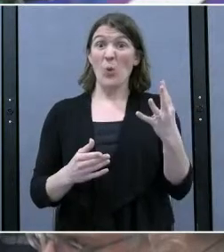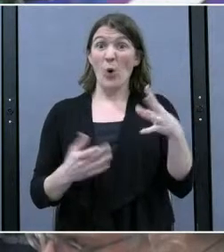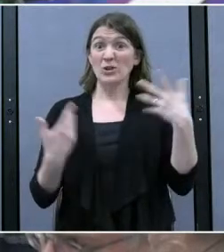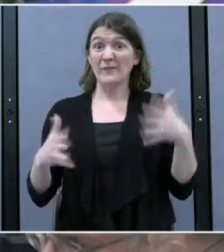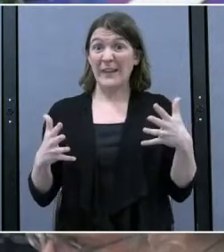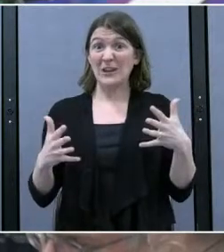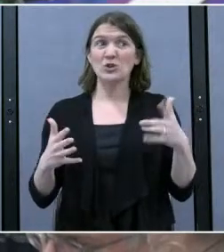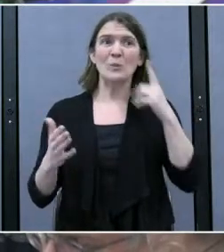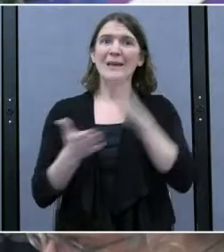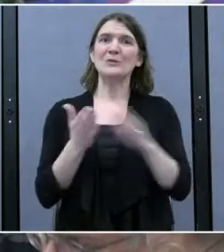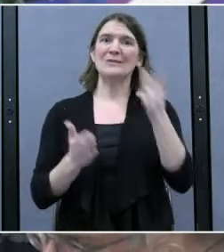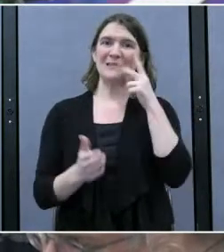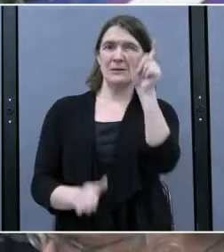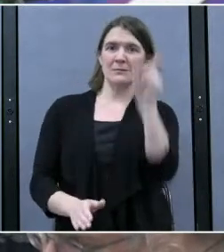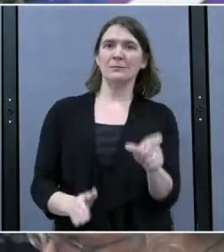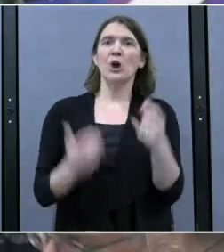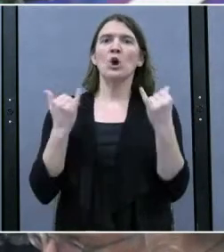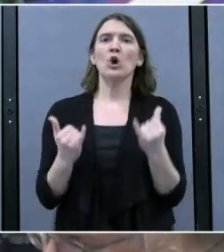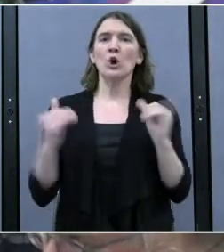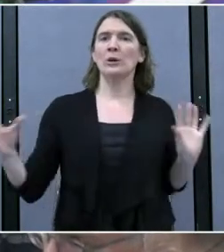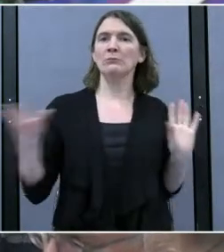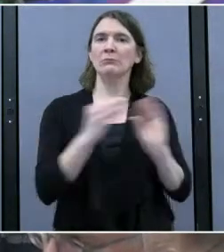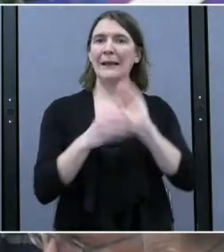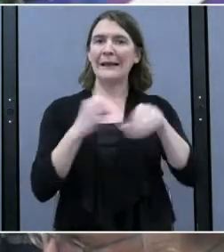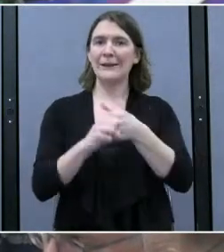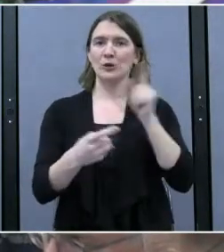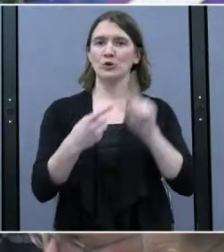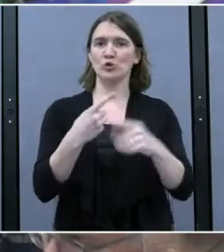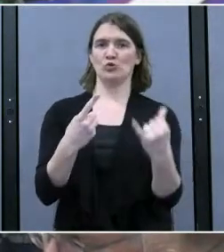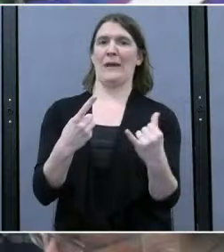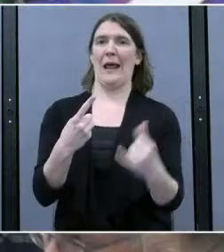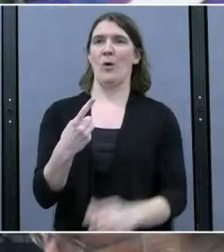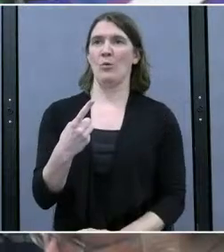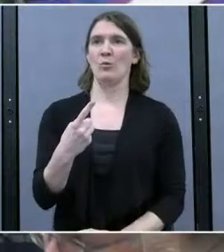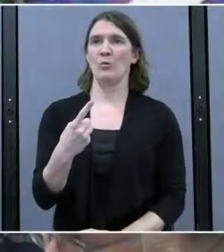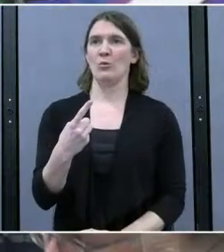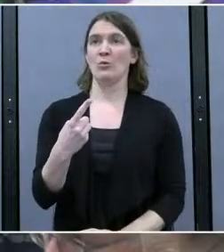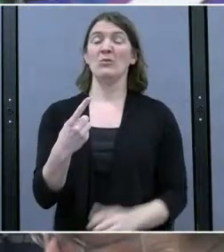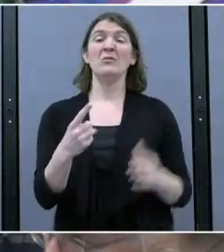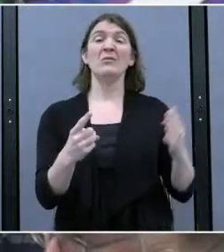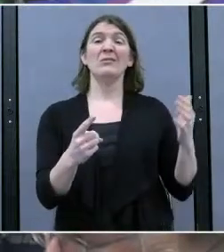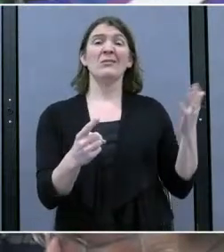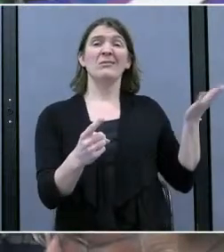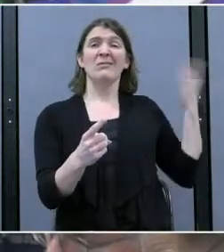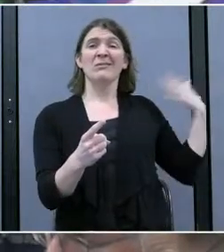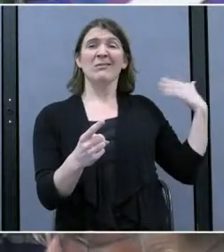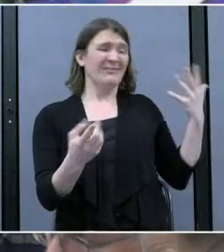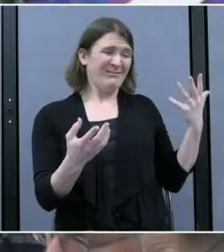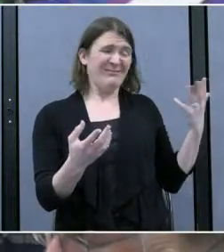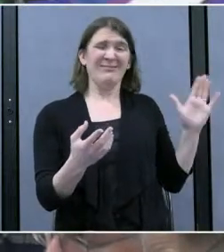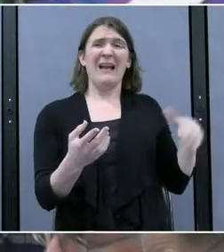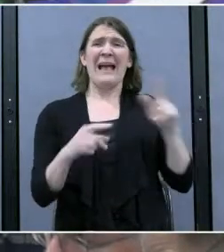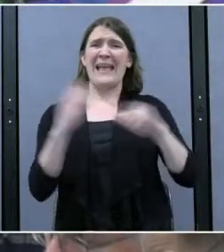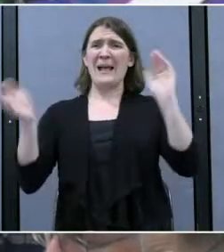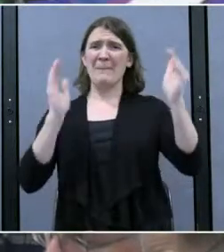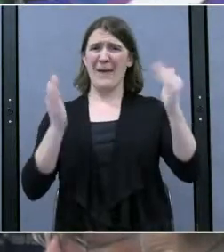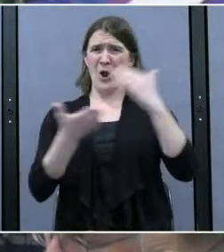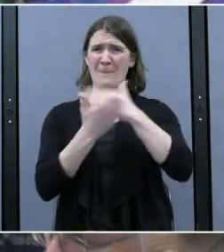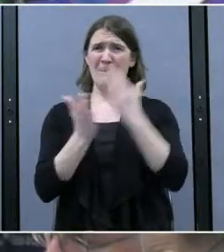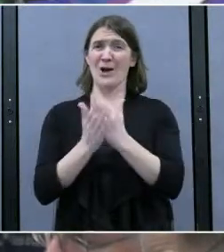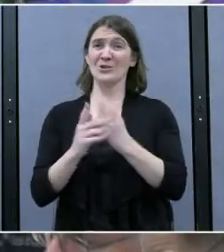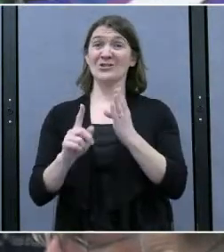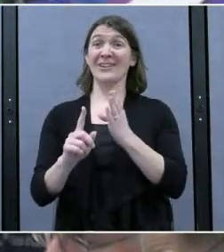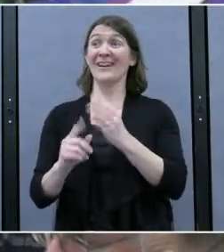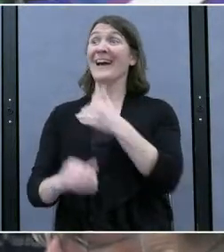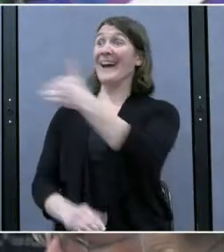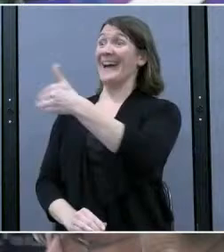year. So I would love to have that included. It feels, it feels hard to me to compare a budget for the